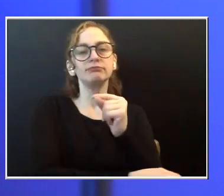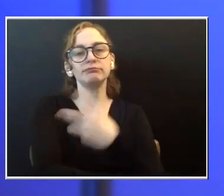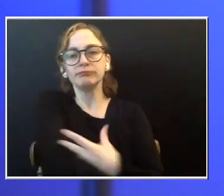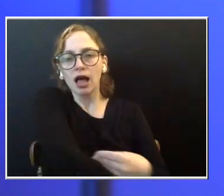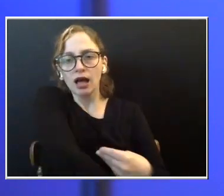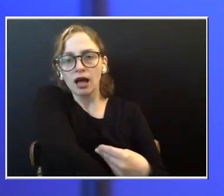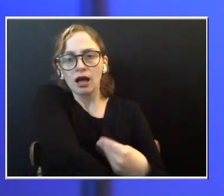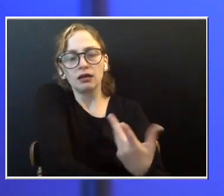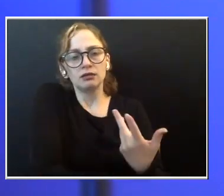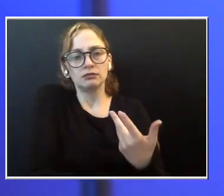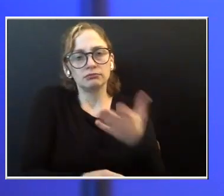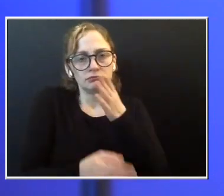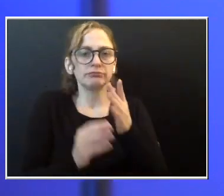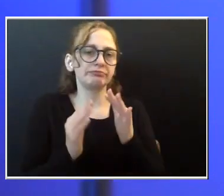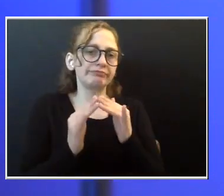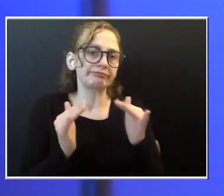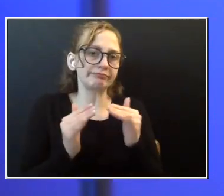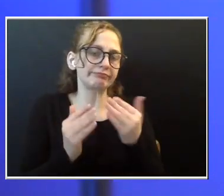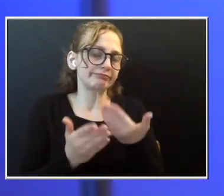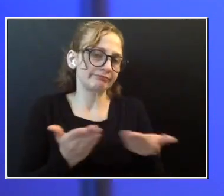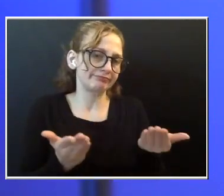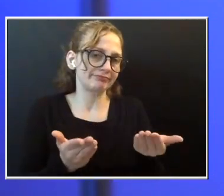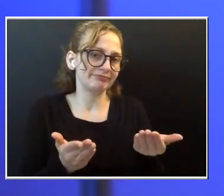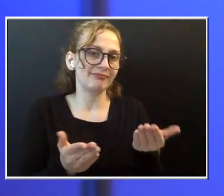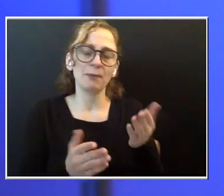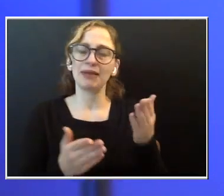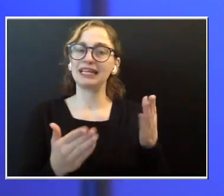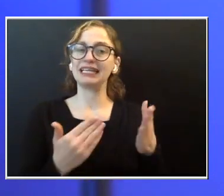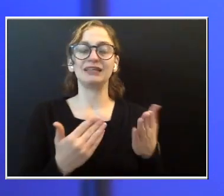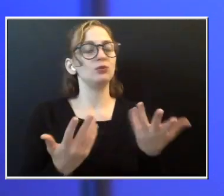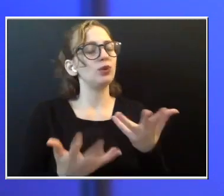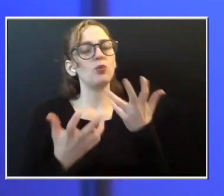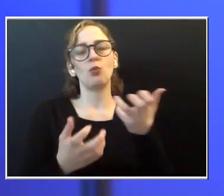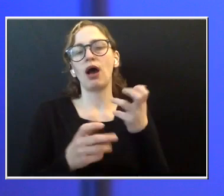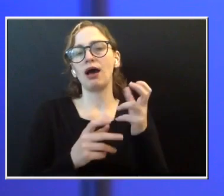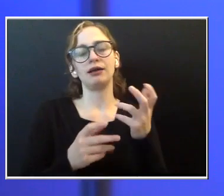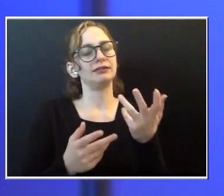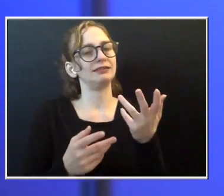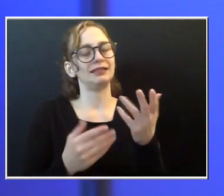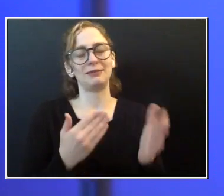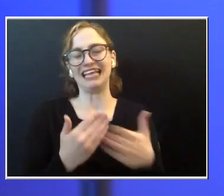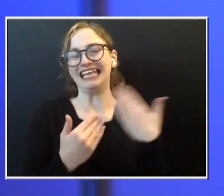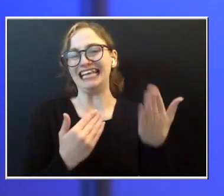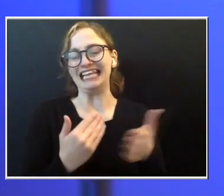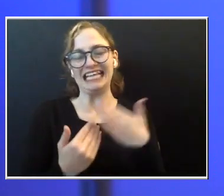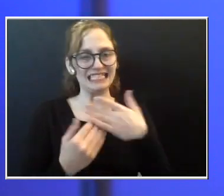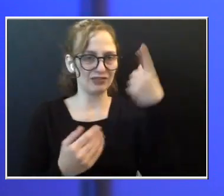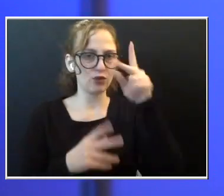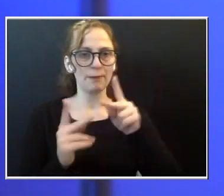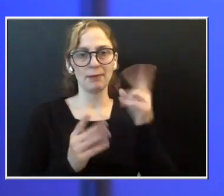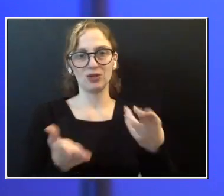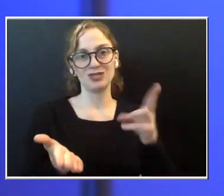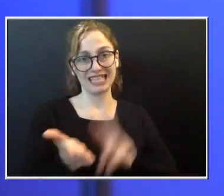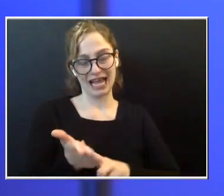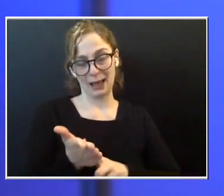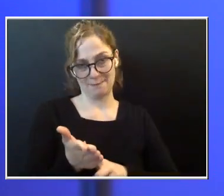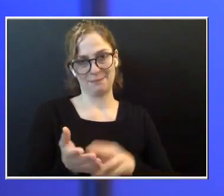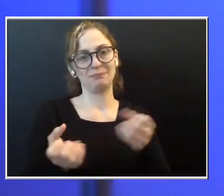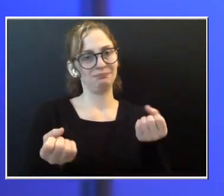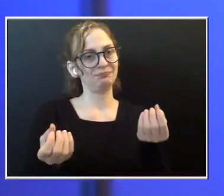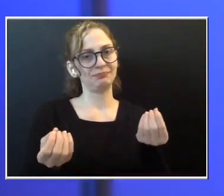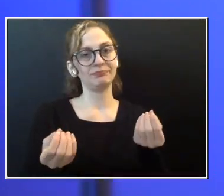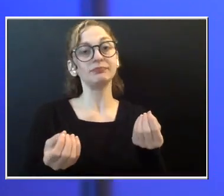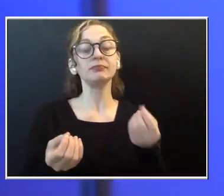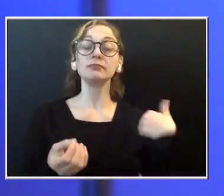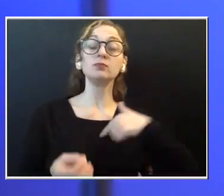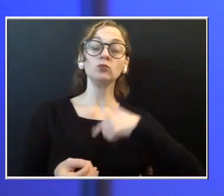easy for people to sign up. We want to make it easy for people to sign up. We'll do that. We know that people, and I